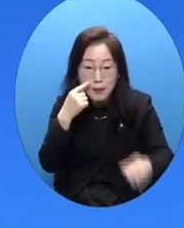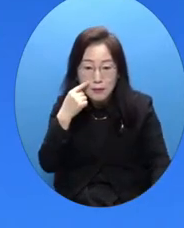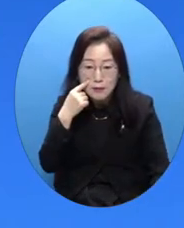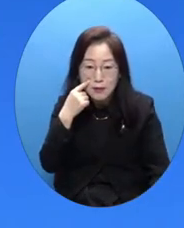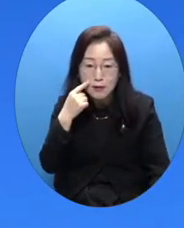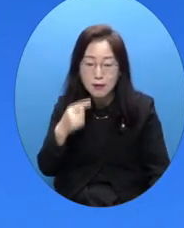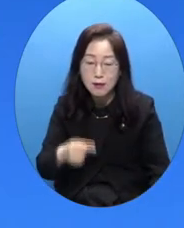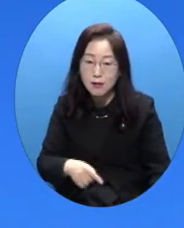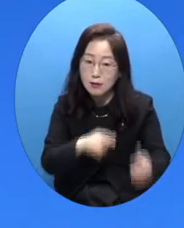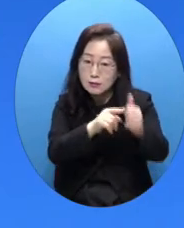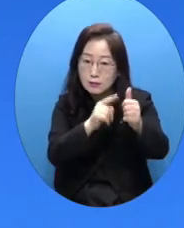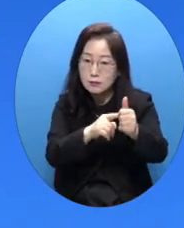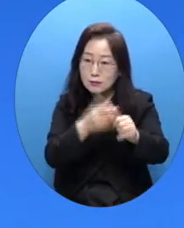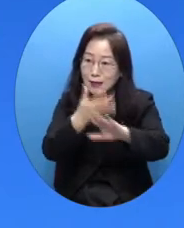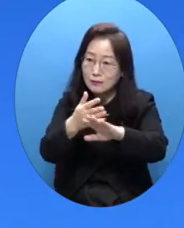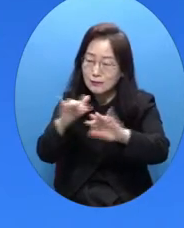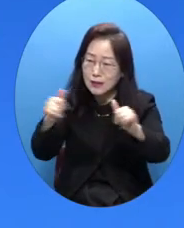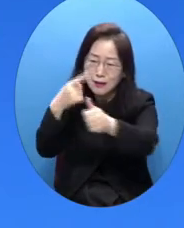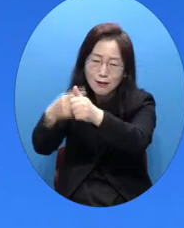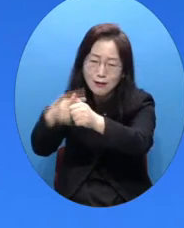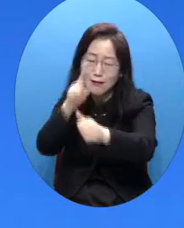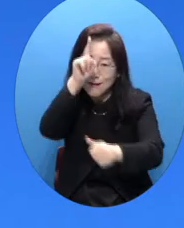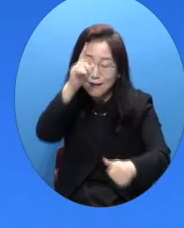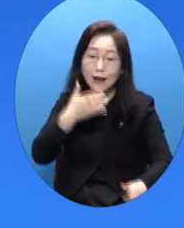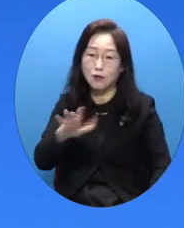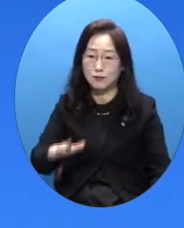talked bad about his own people